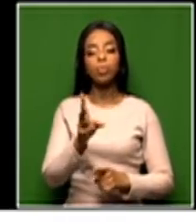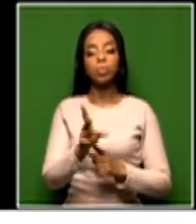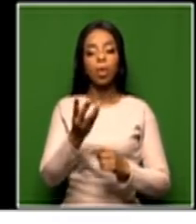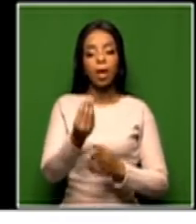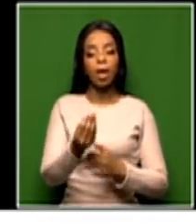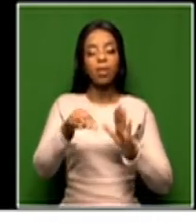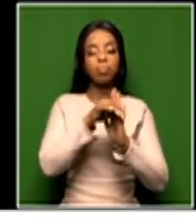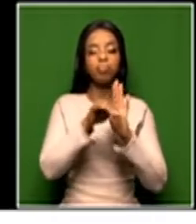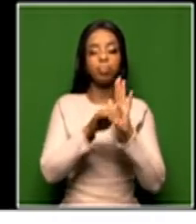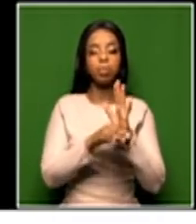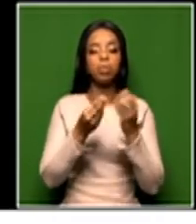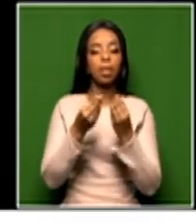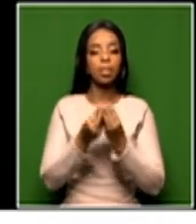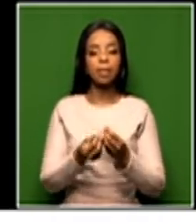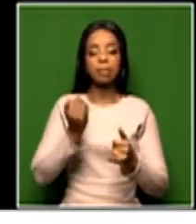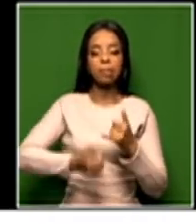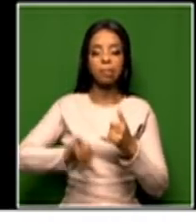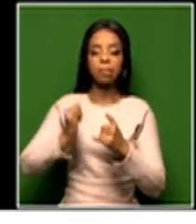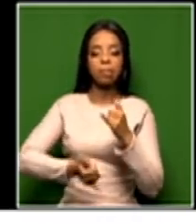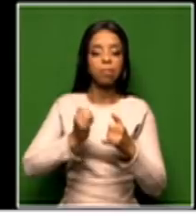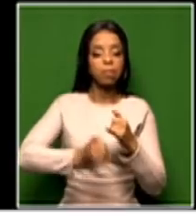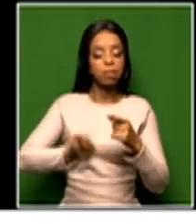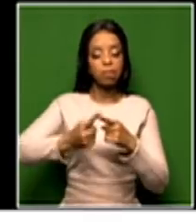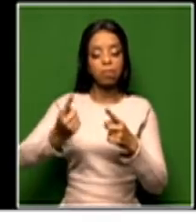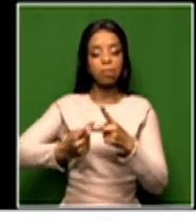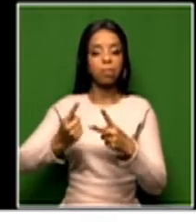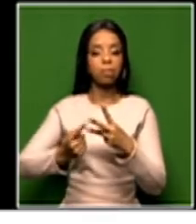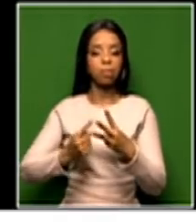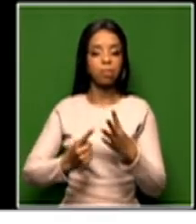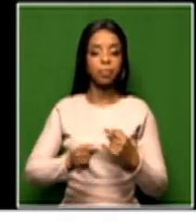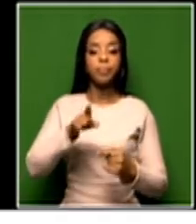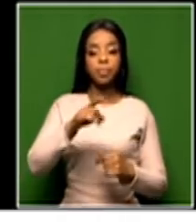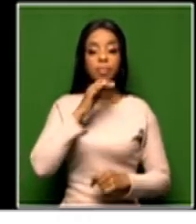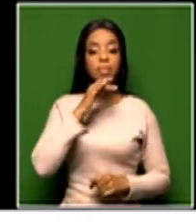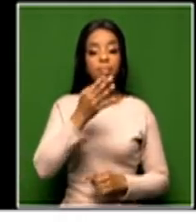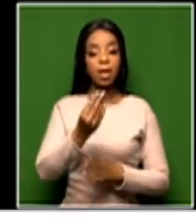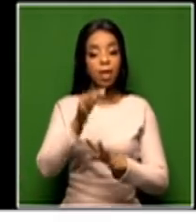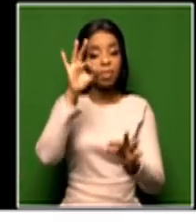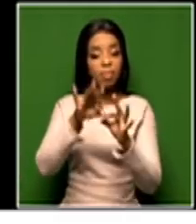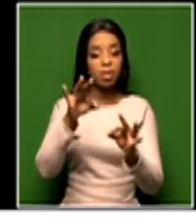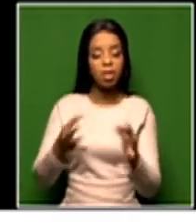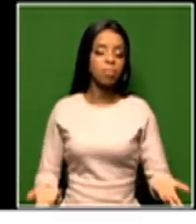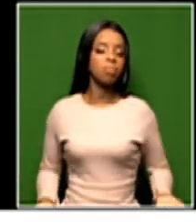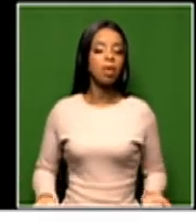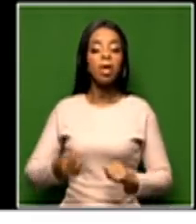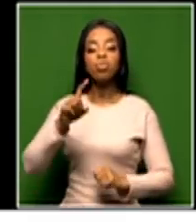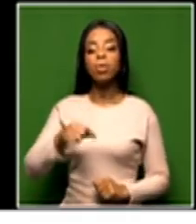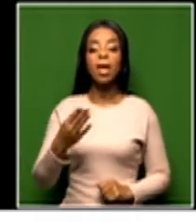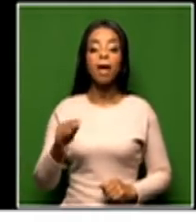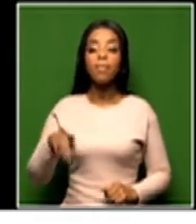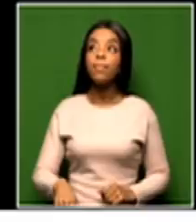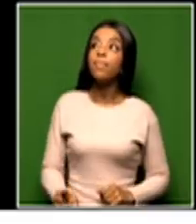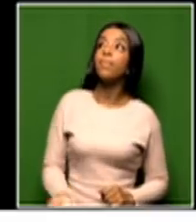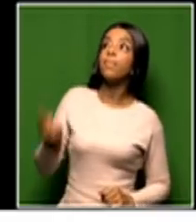shortcomings is endless. Yeah. The fence is not consistent with its own specification. It was supposed to be 2.2 meters.